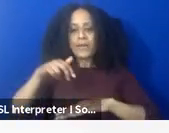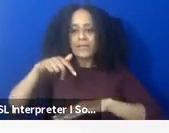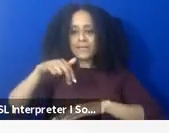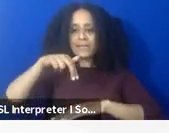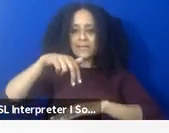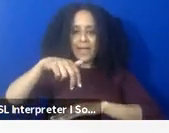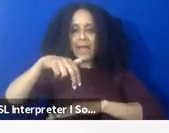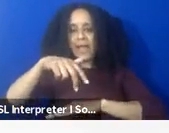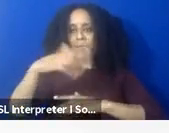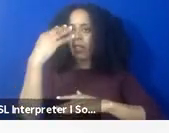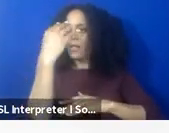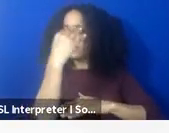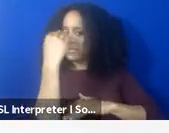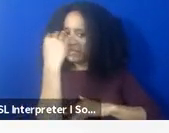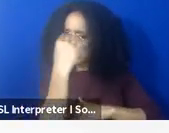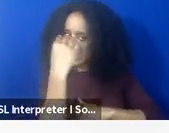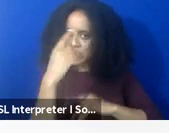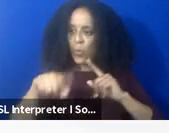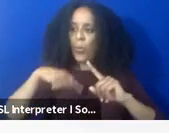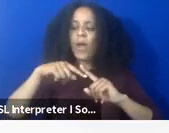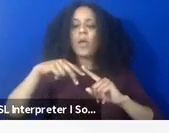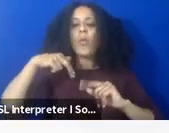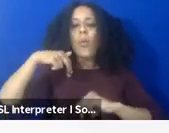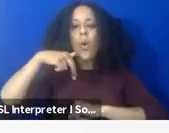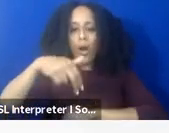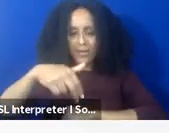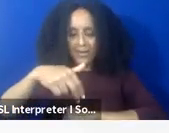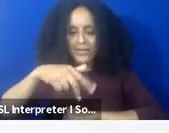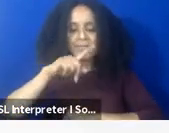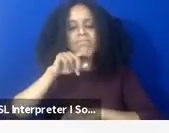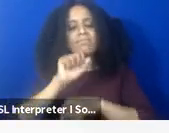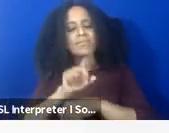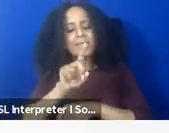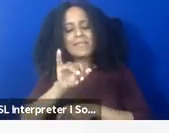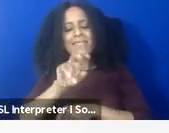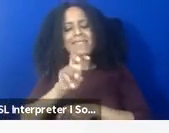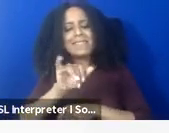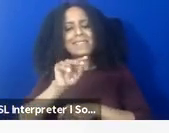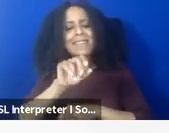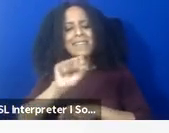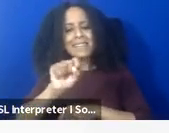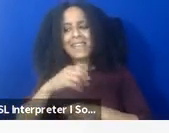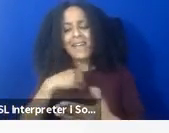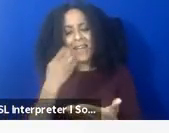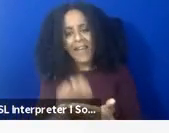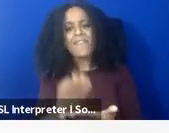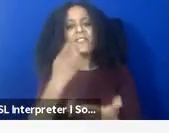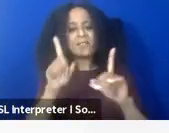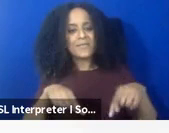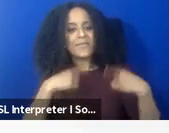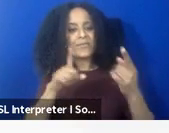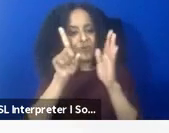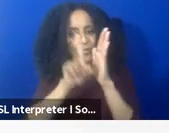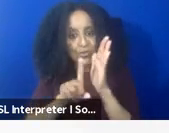gait, dizziness when walking. And there's compelling evidence from large population-based epidemiologic studies that